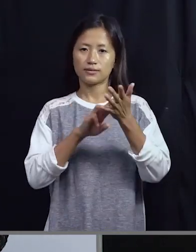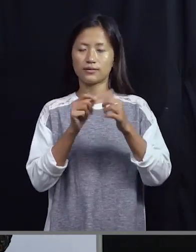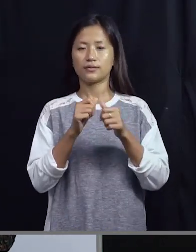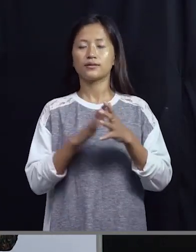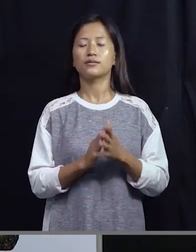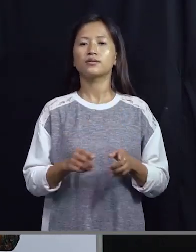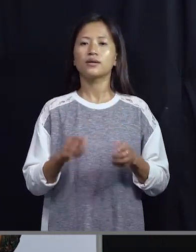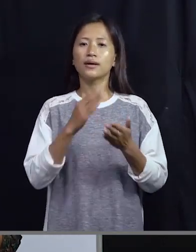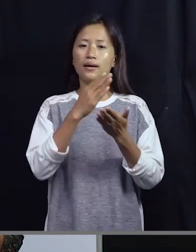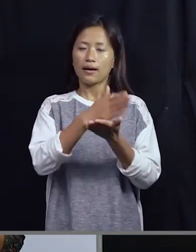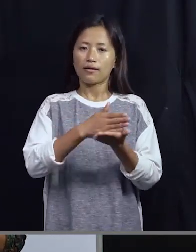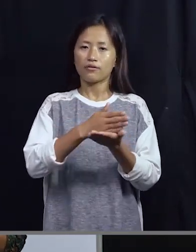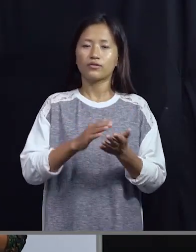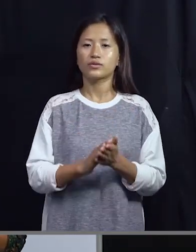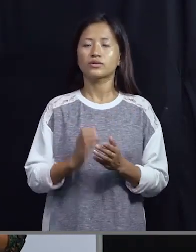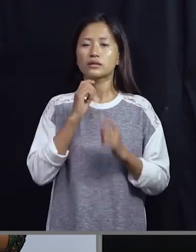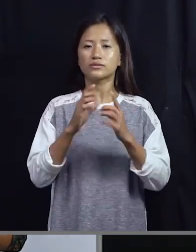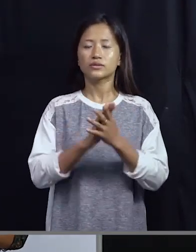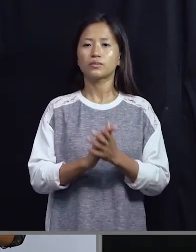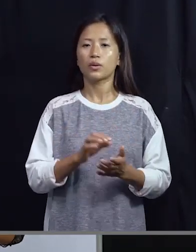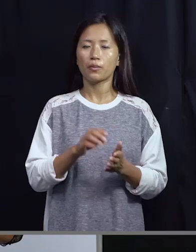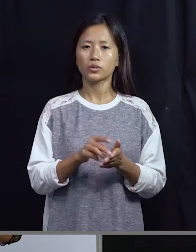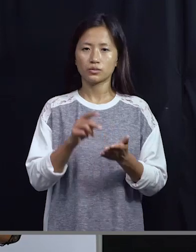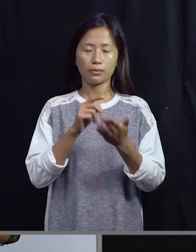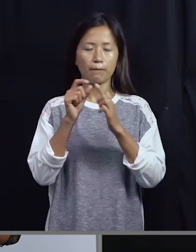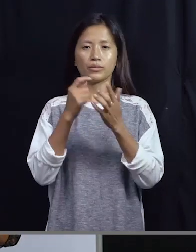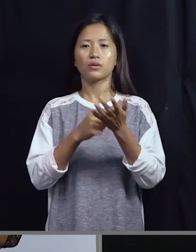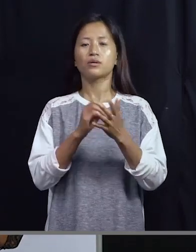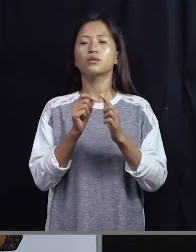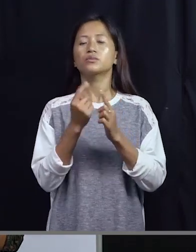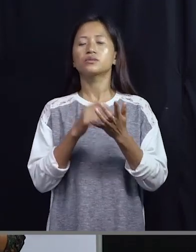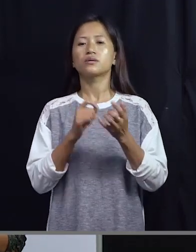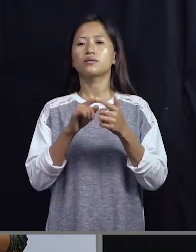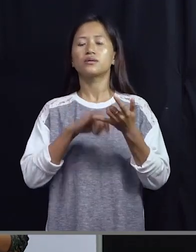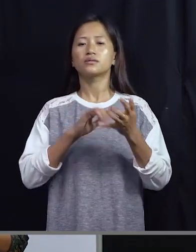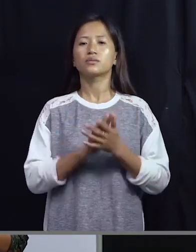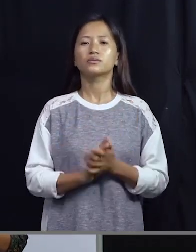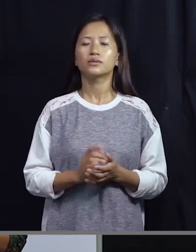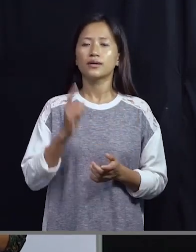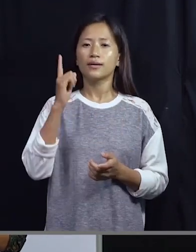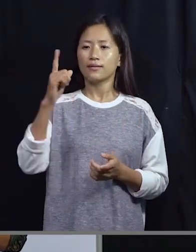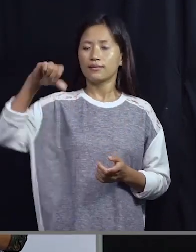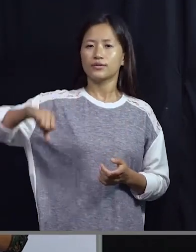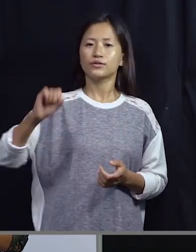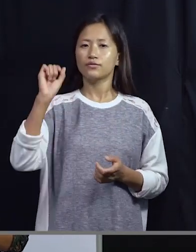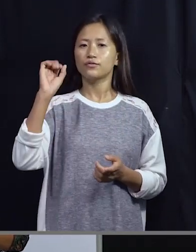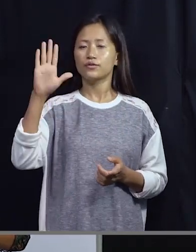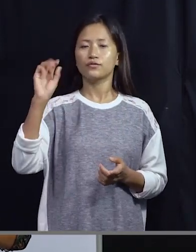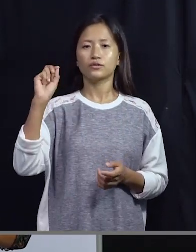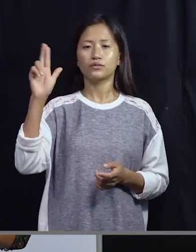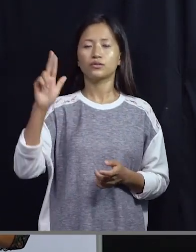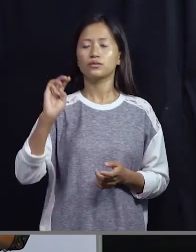the semi-conservative replication of DNA was proposed by Watson and Crick in 1953.